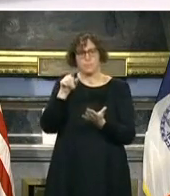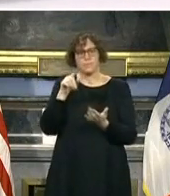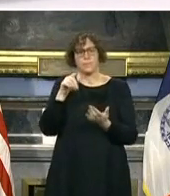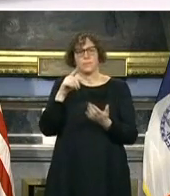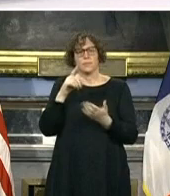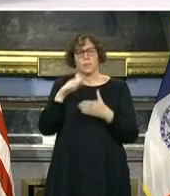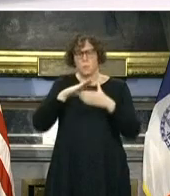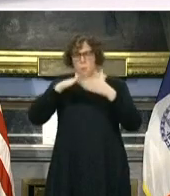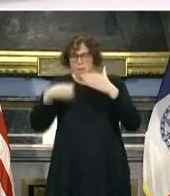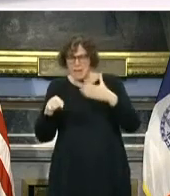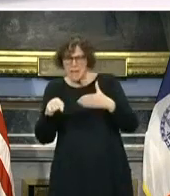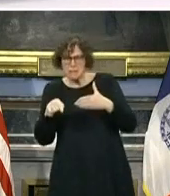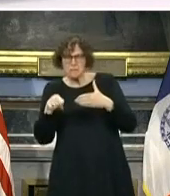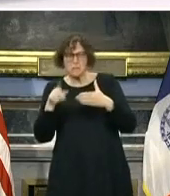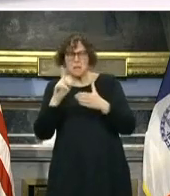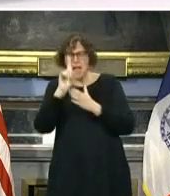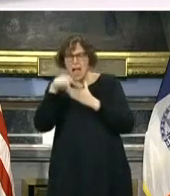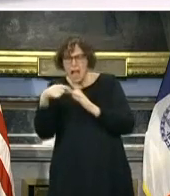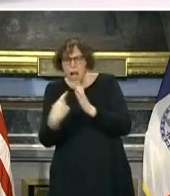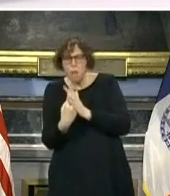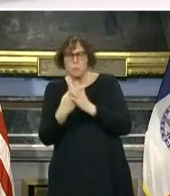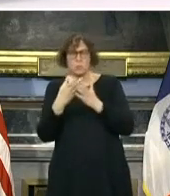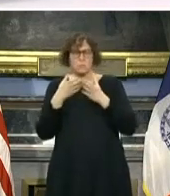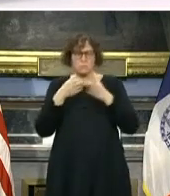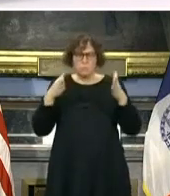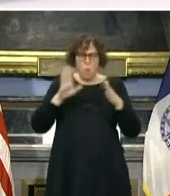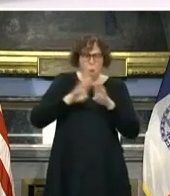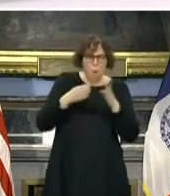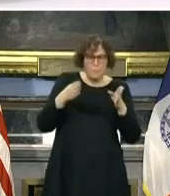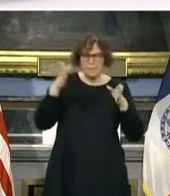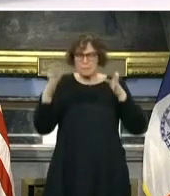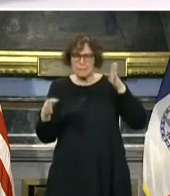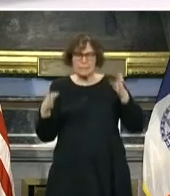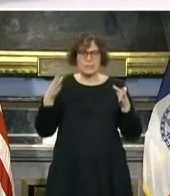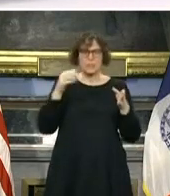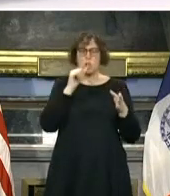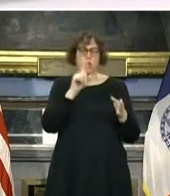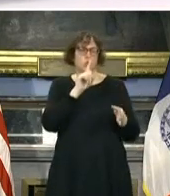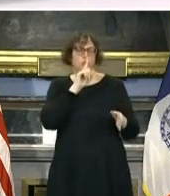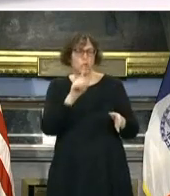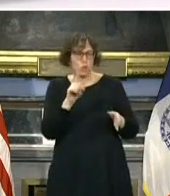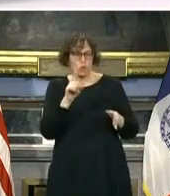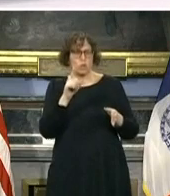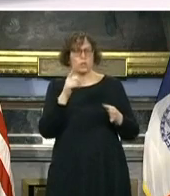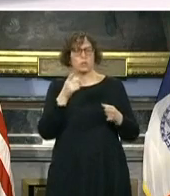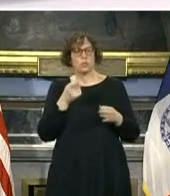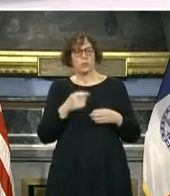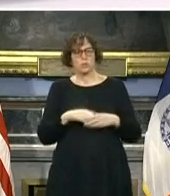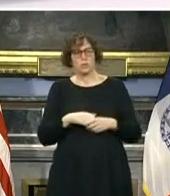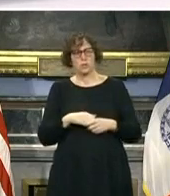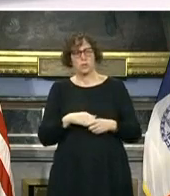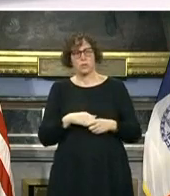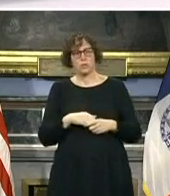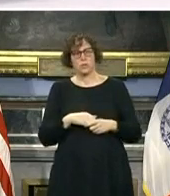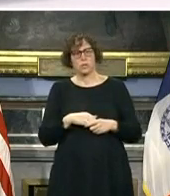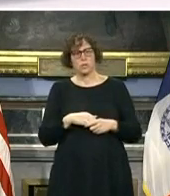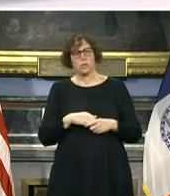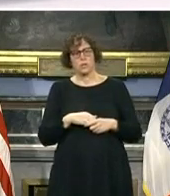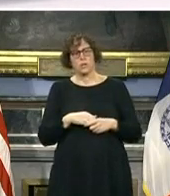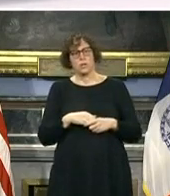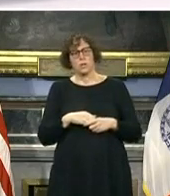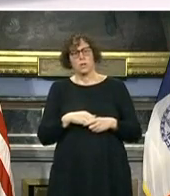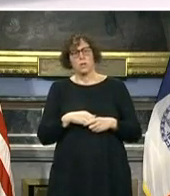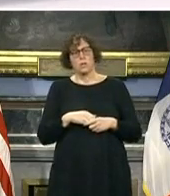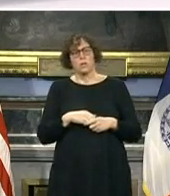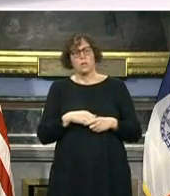on that. We are shifting from broadly testing in New York City to making more testing available